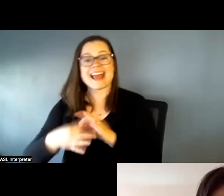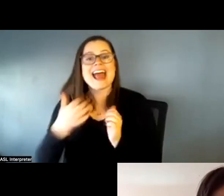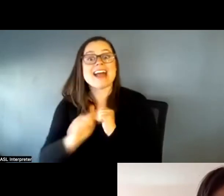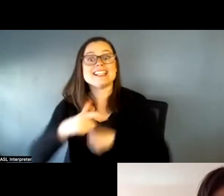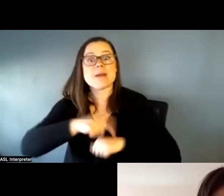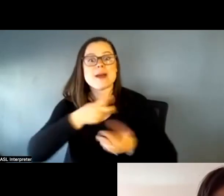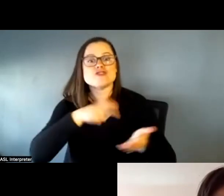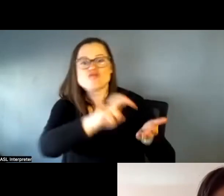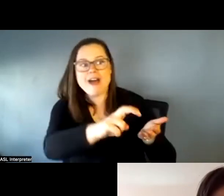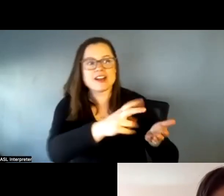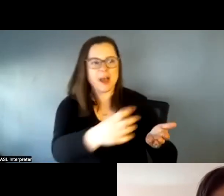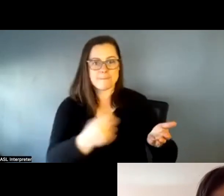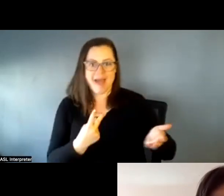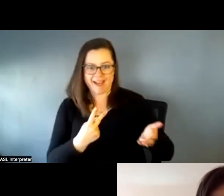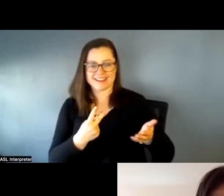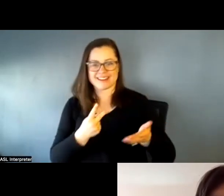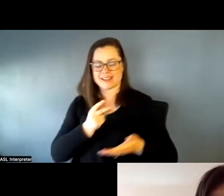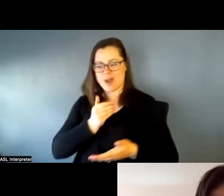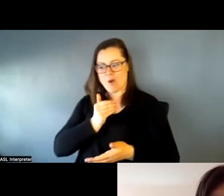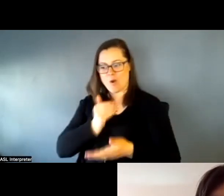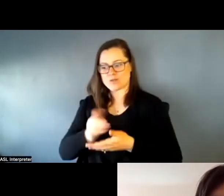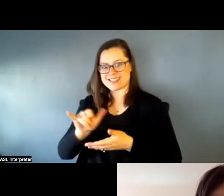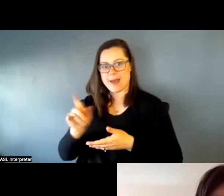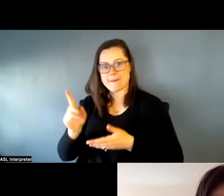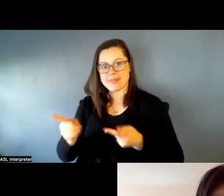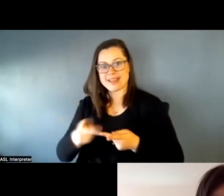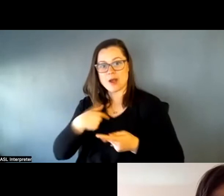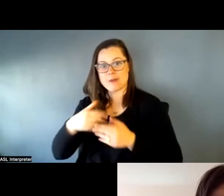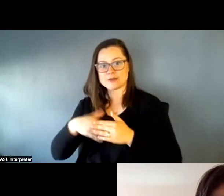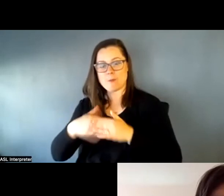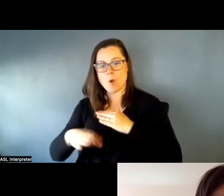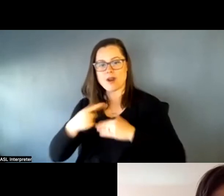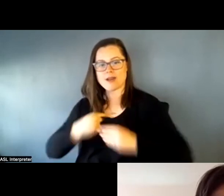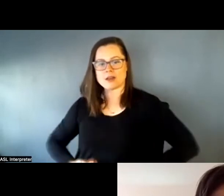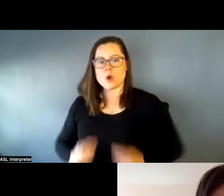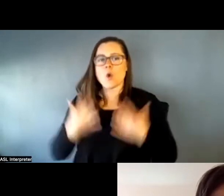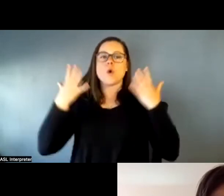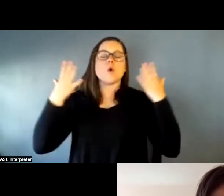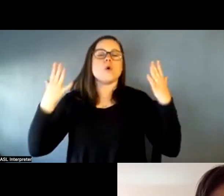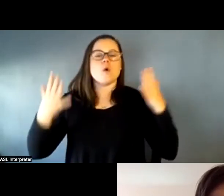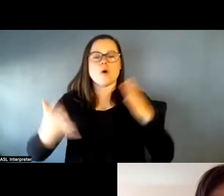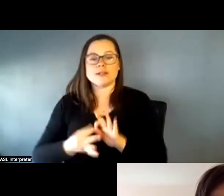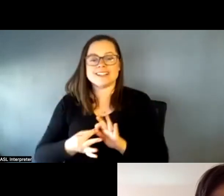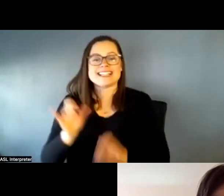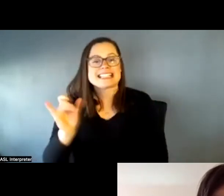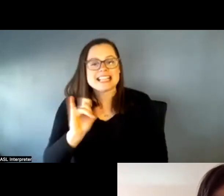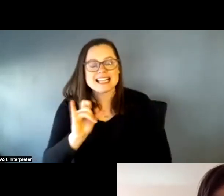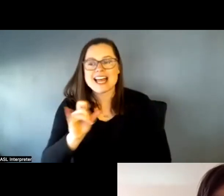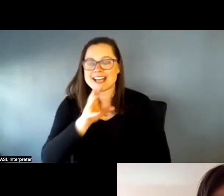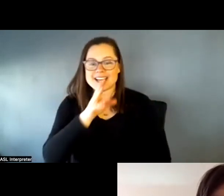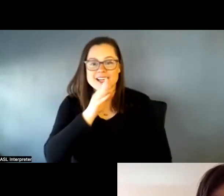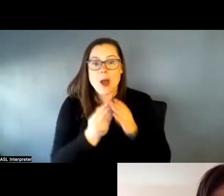that place where I was born, then I become alive again. Very much like pouring water on a plant